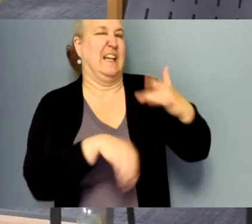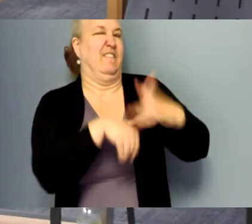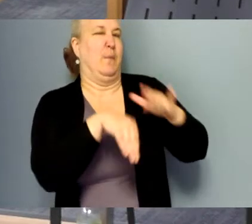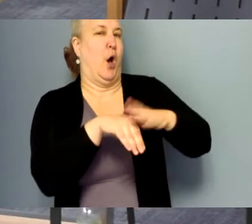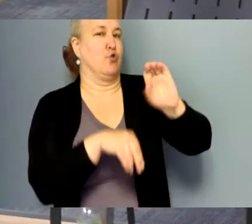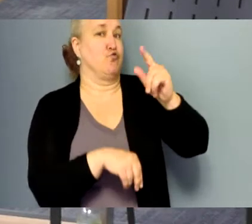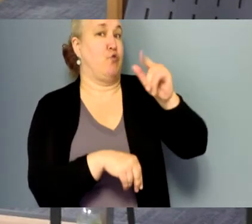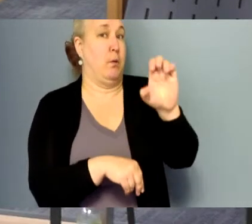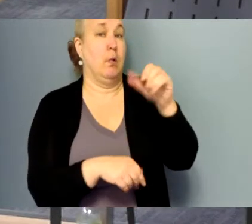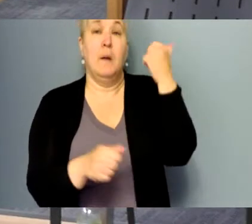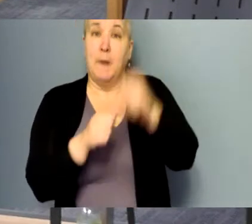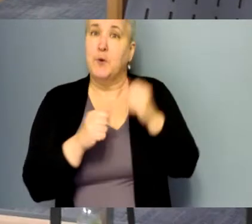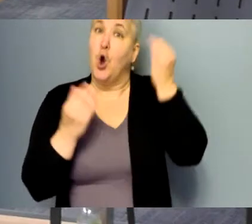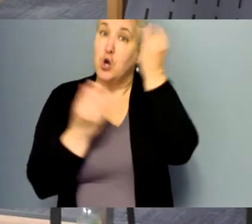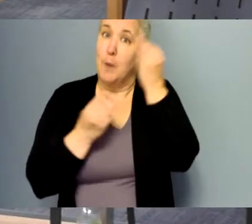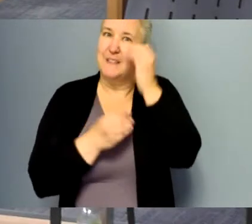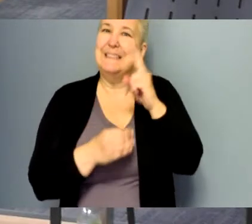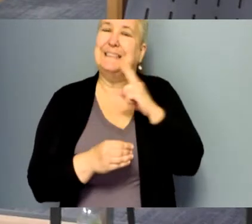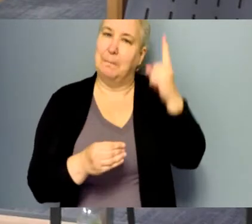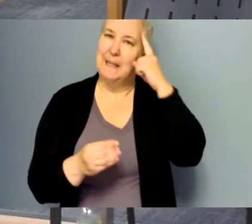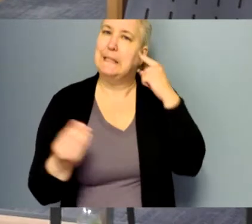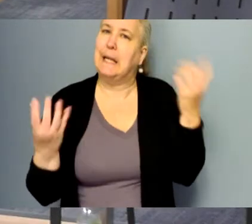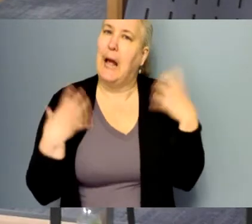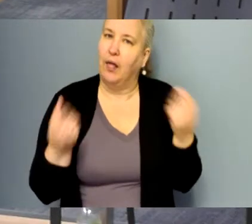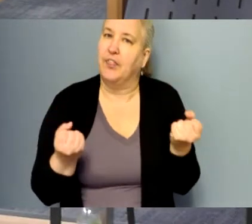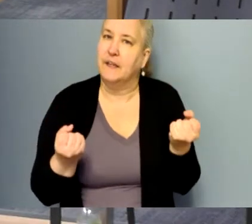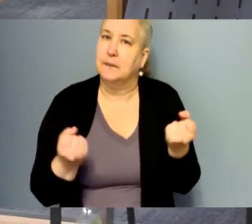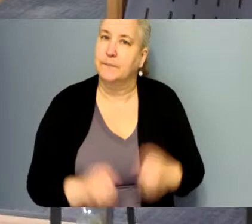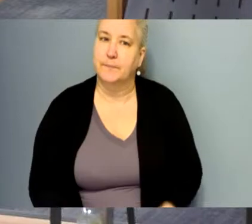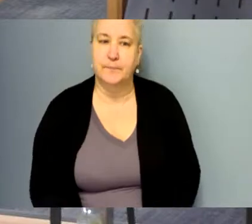that contemplation is mentally healthy.